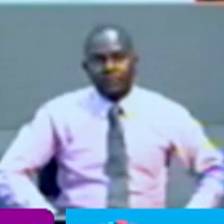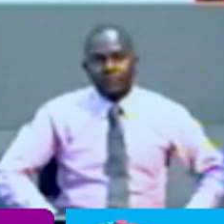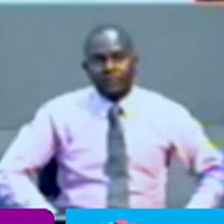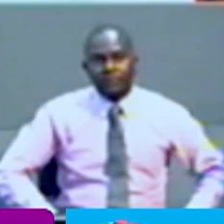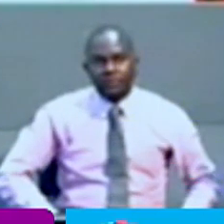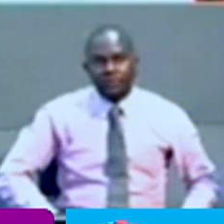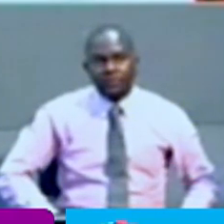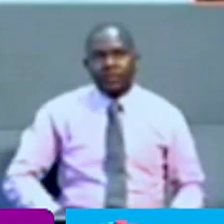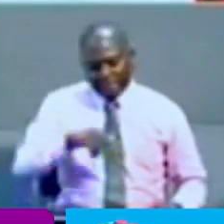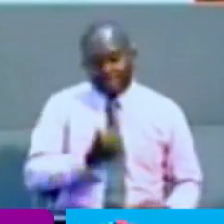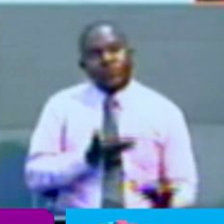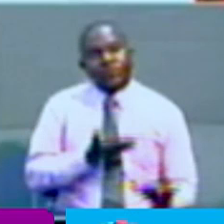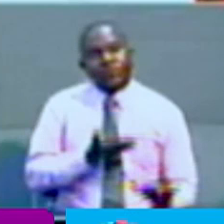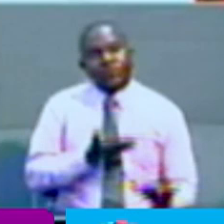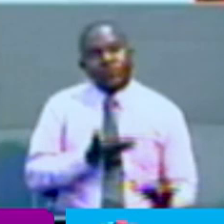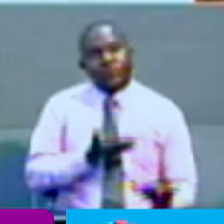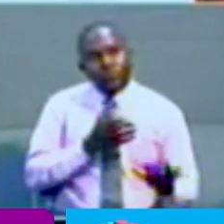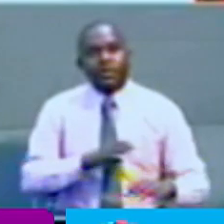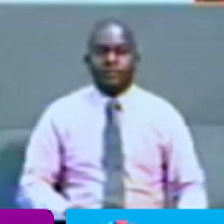We are just killing ourselves.